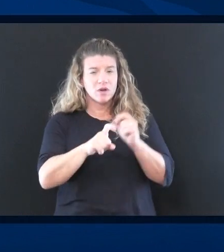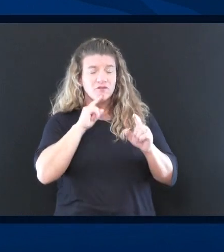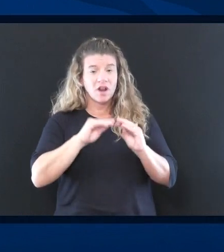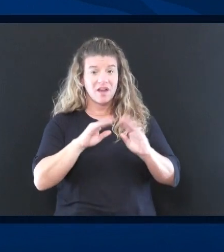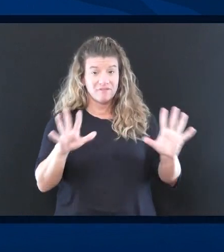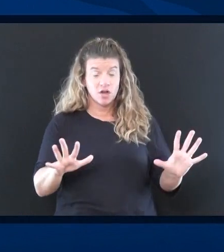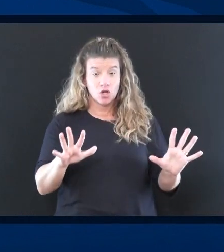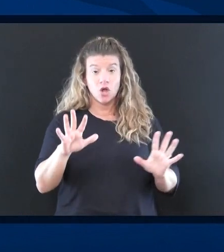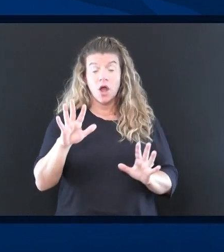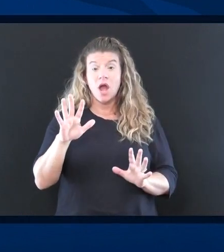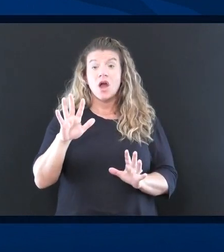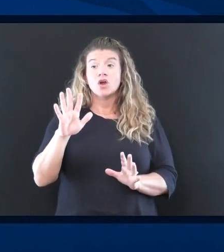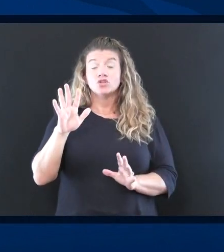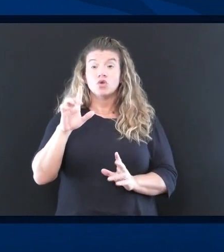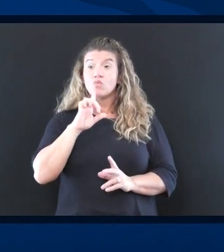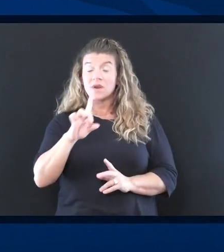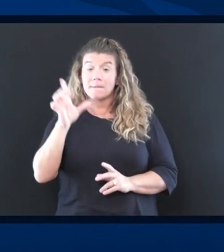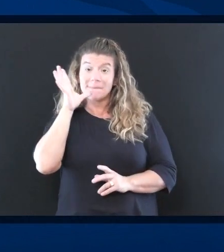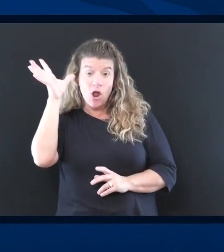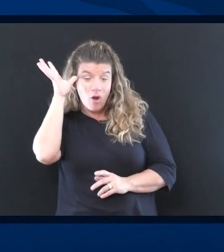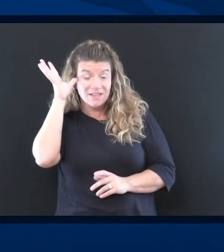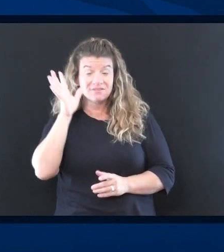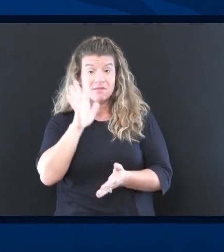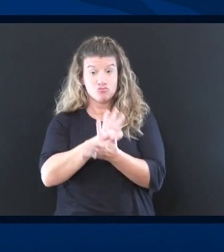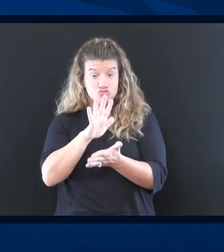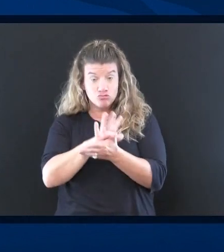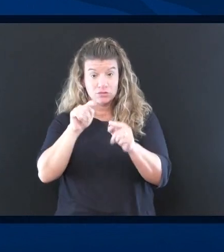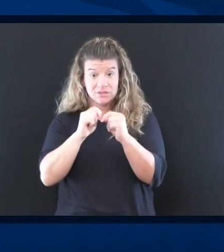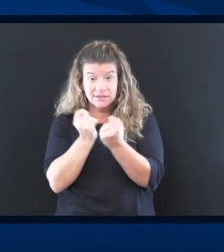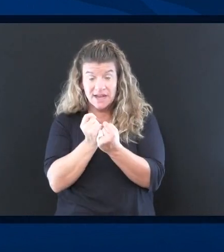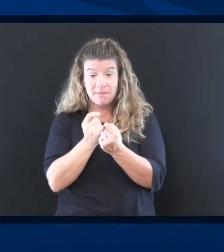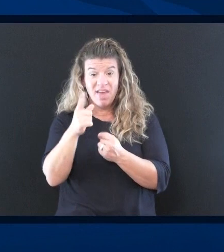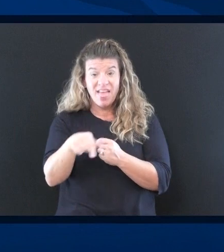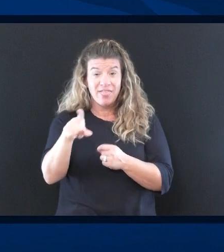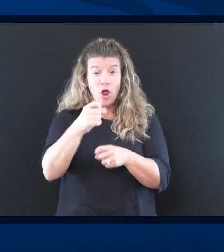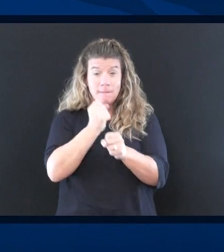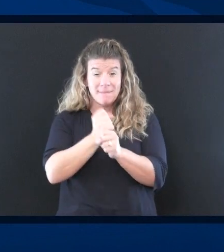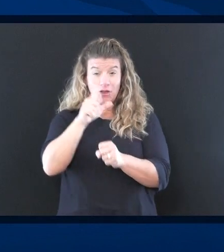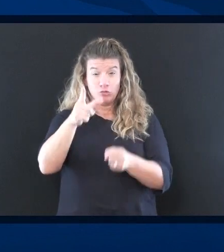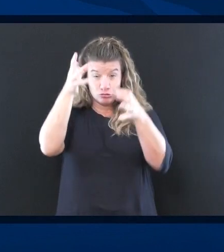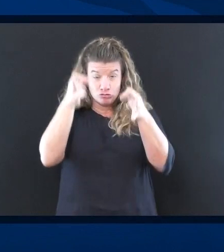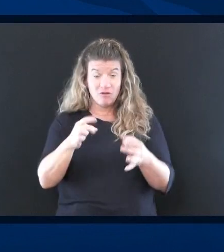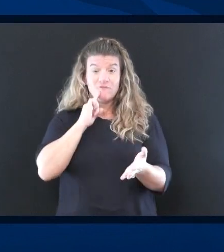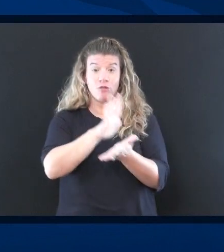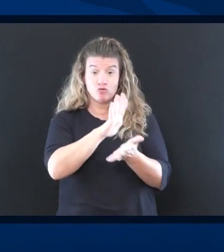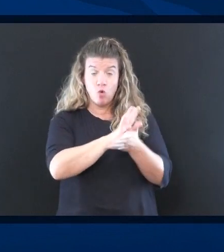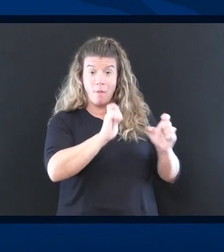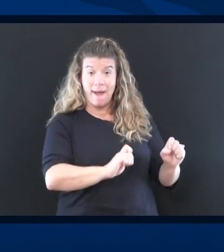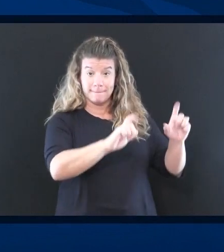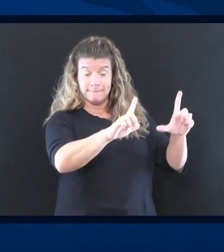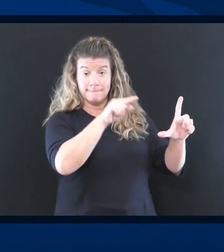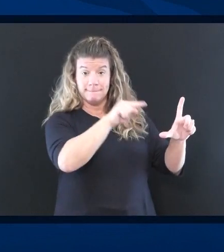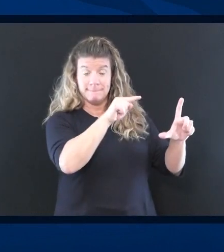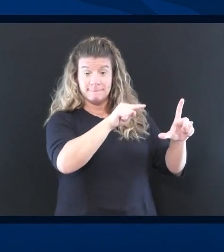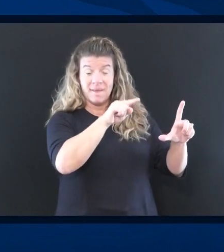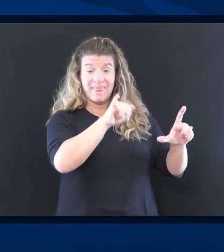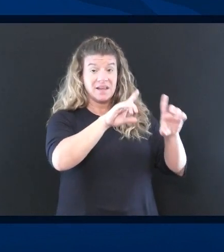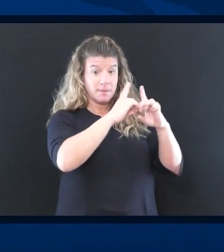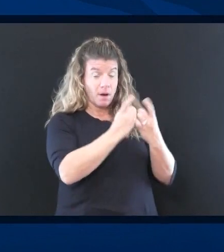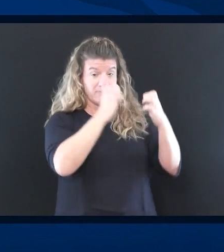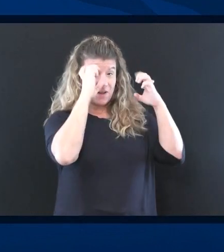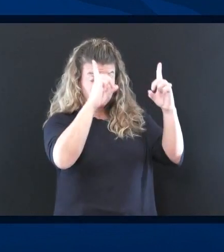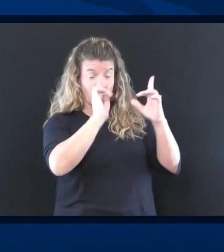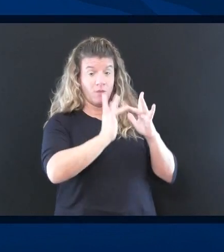So when parents and school officials are making their determinations for the school week, the map that's coming out from the Department of Education